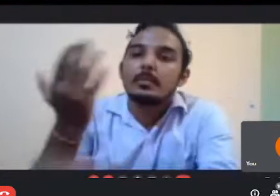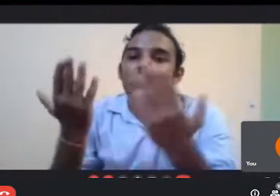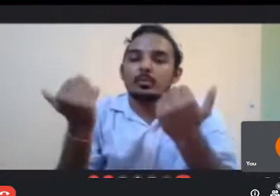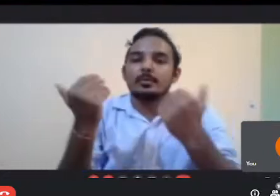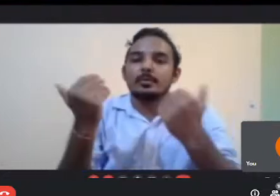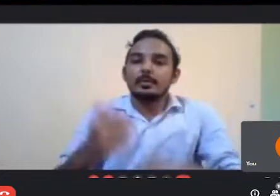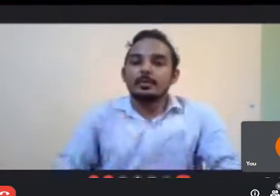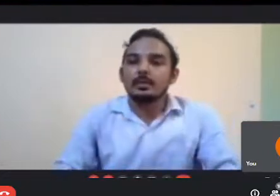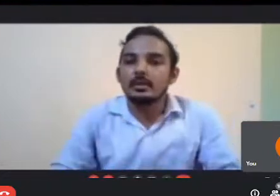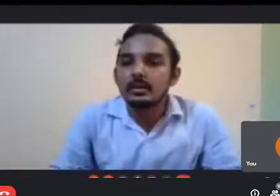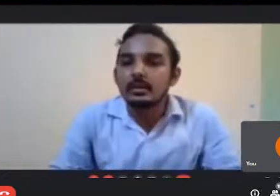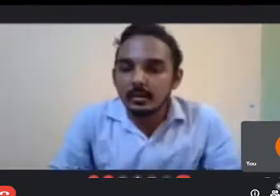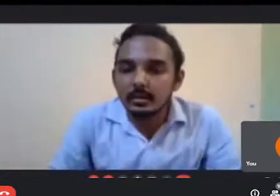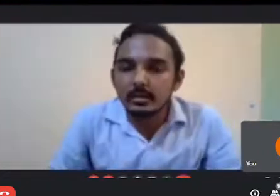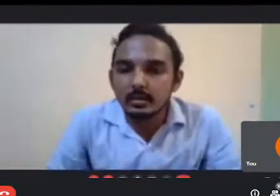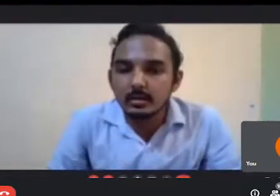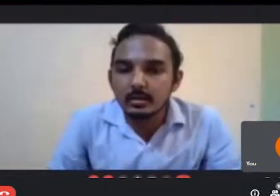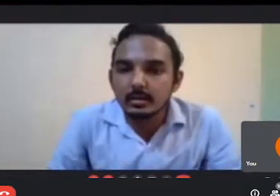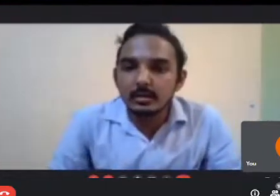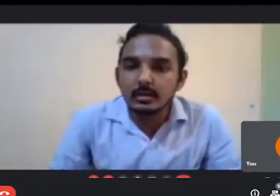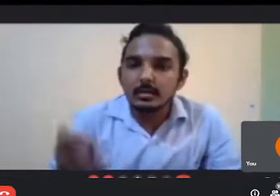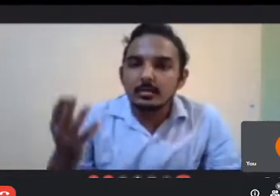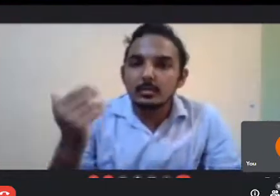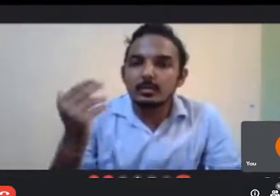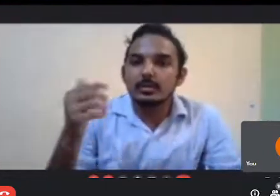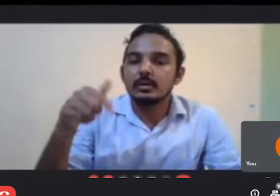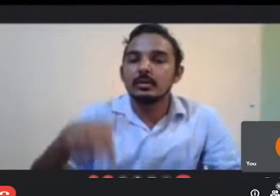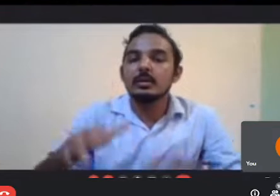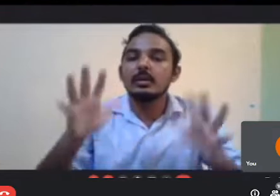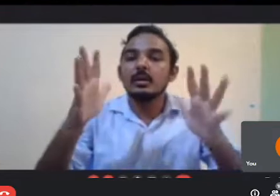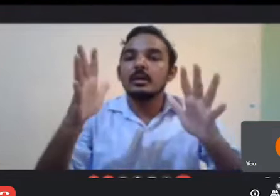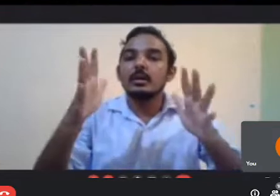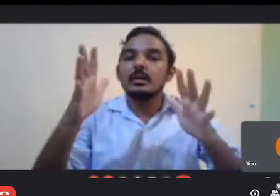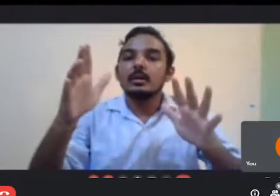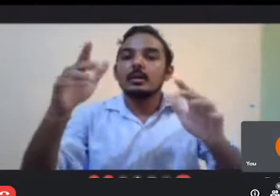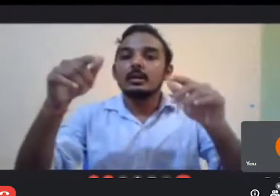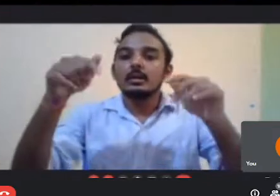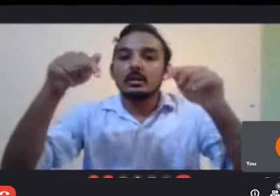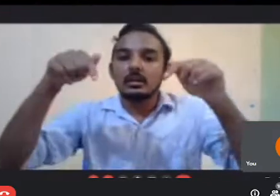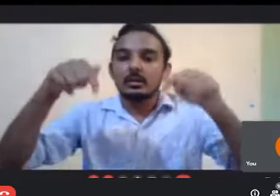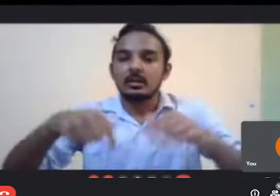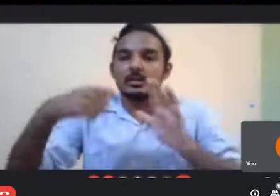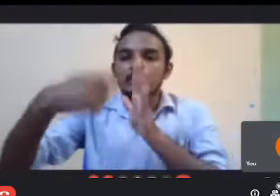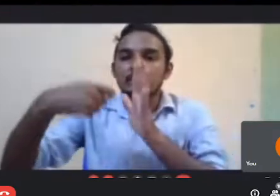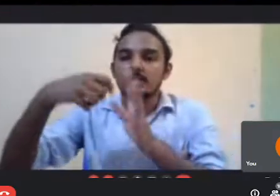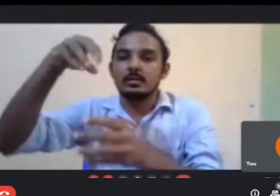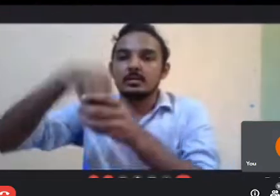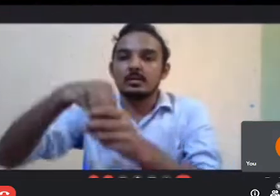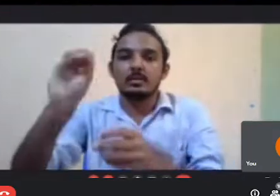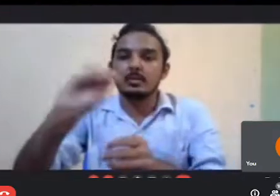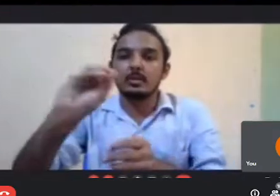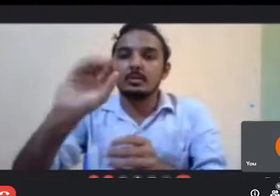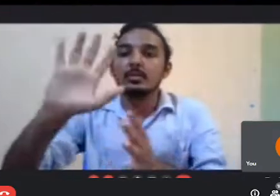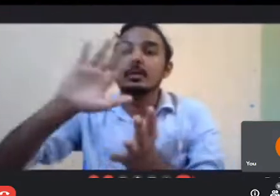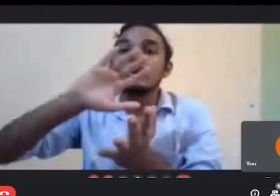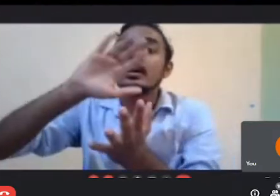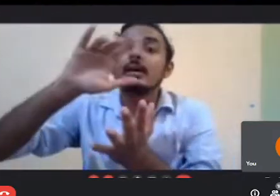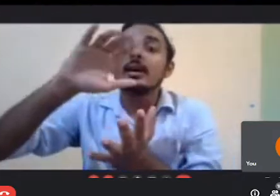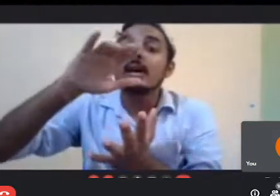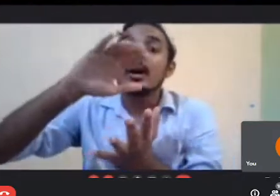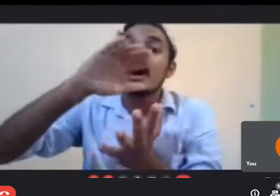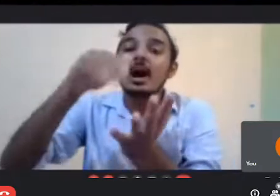Are there any such dictionaries, or do you have any plans, Ulrike and her team, do you have plans to develop such dictionaries?